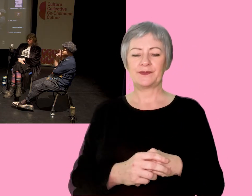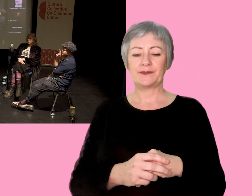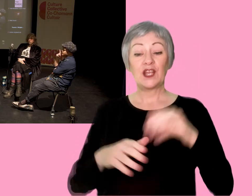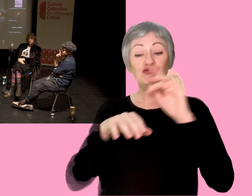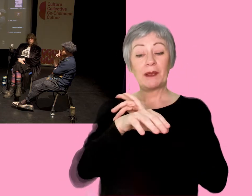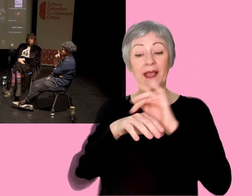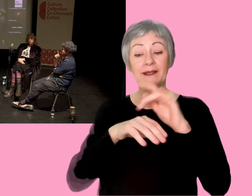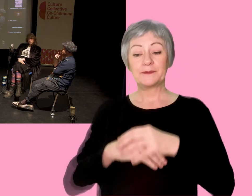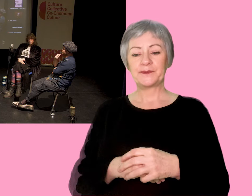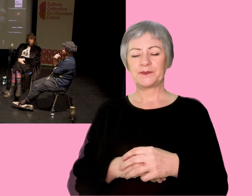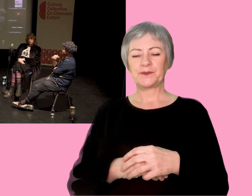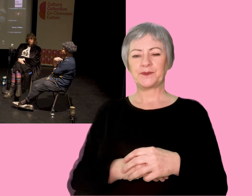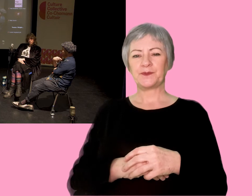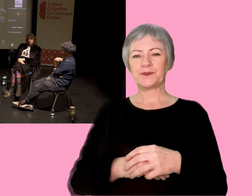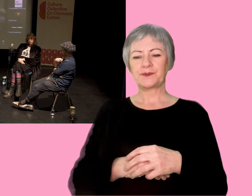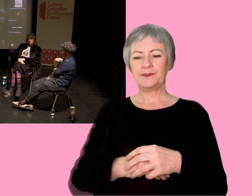Jamie?